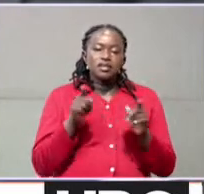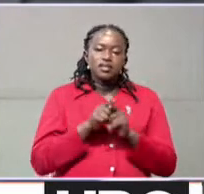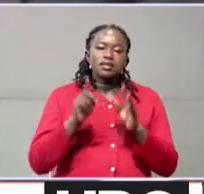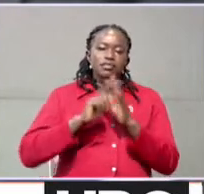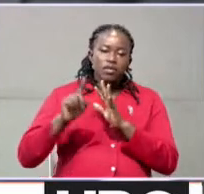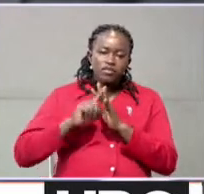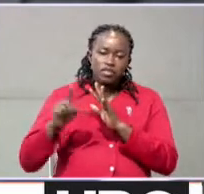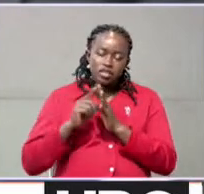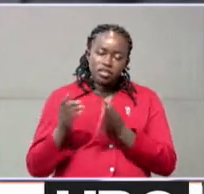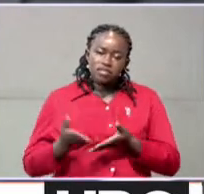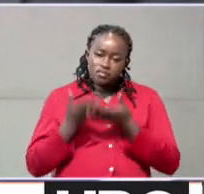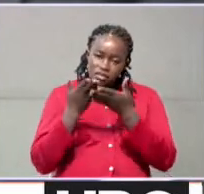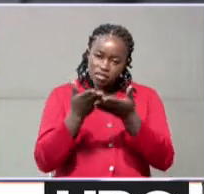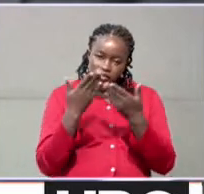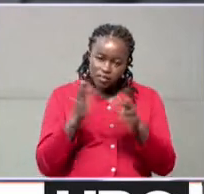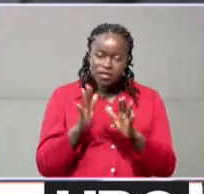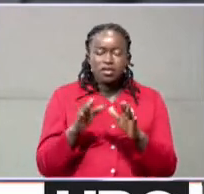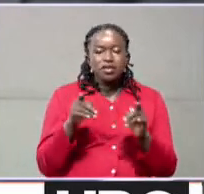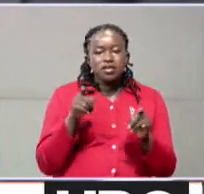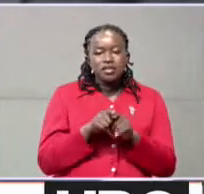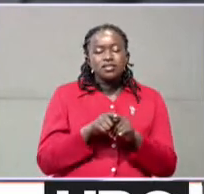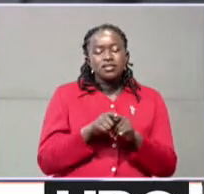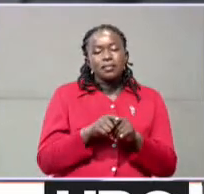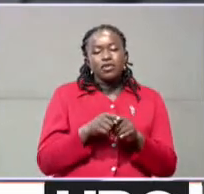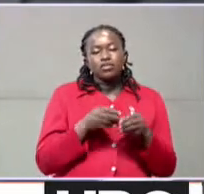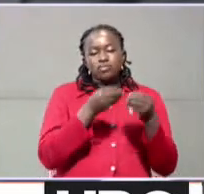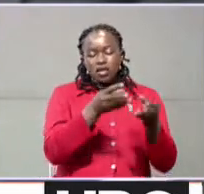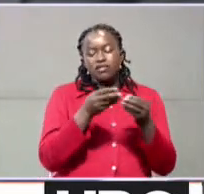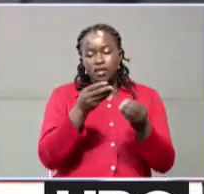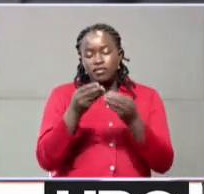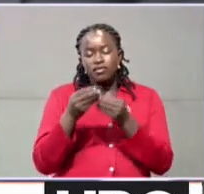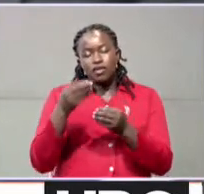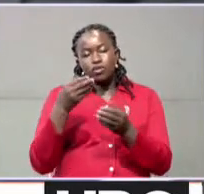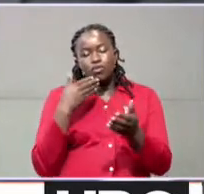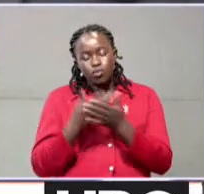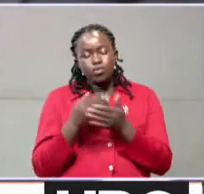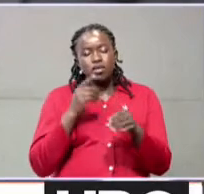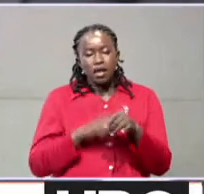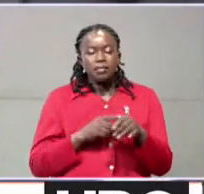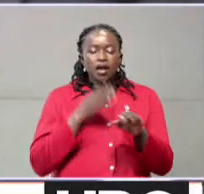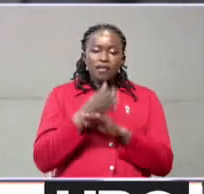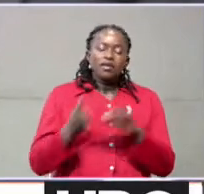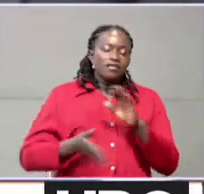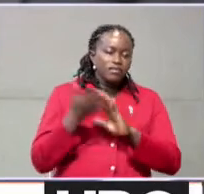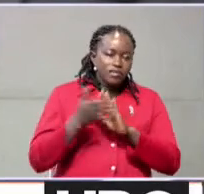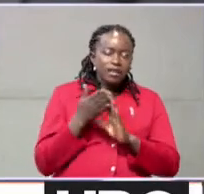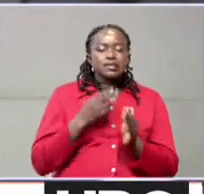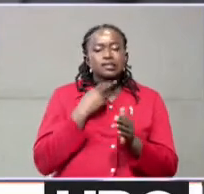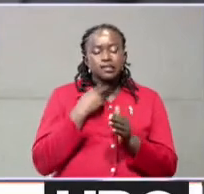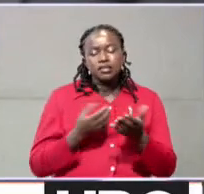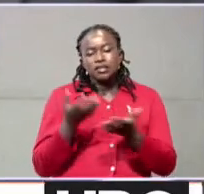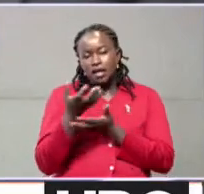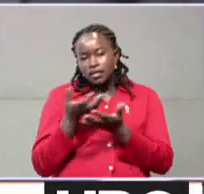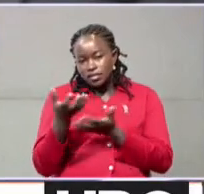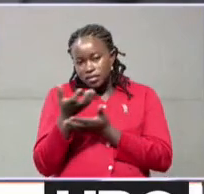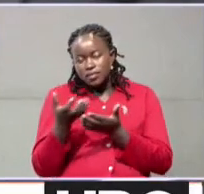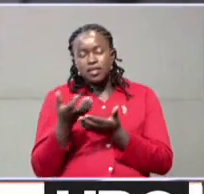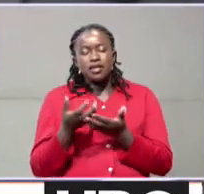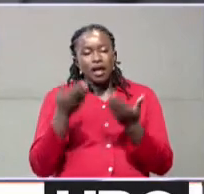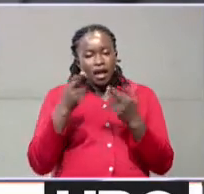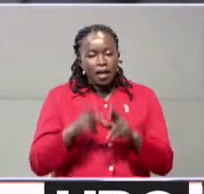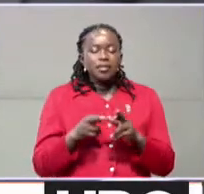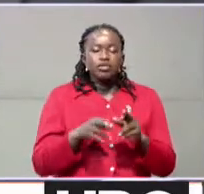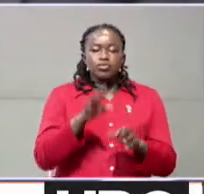delivered and distributed in a good time after a rapid needs assessment that was carried out to